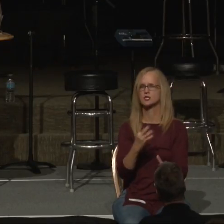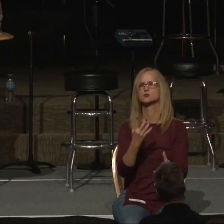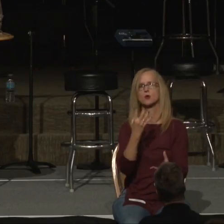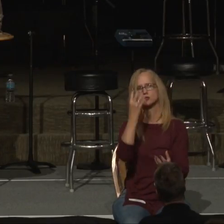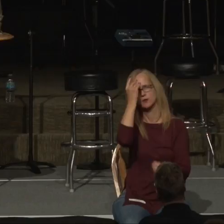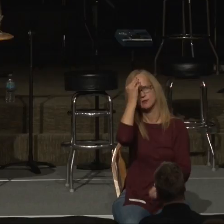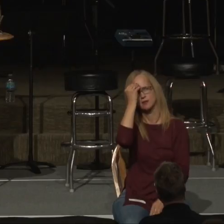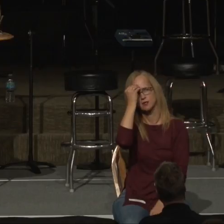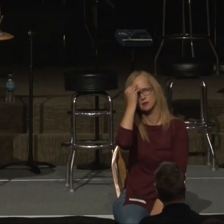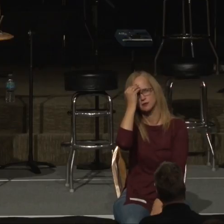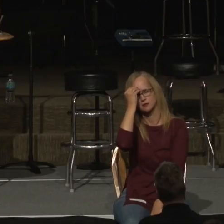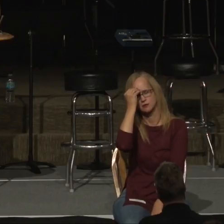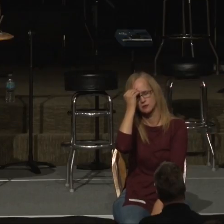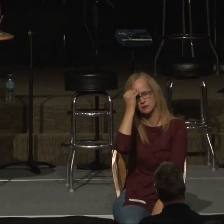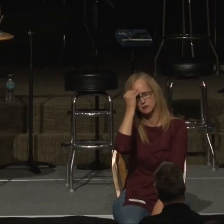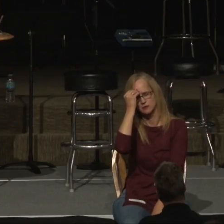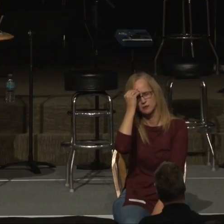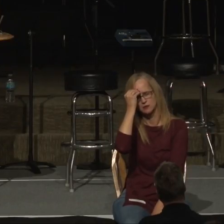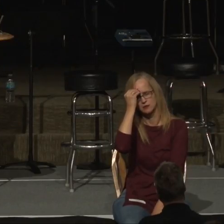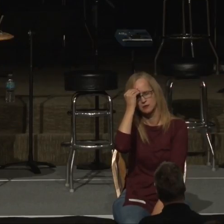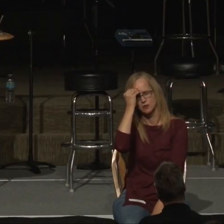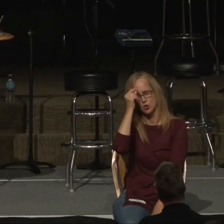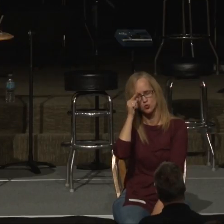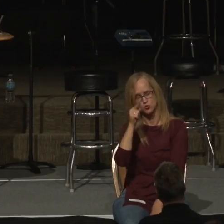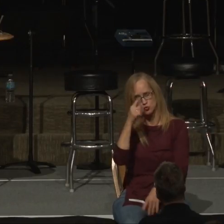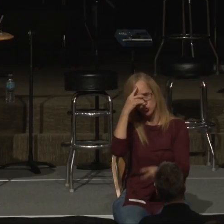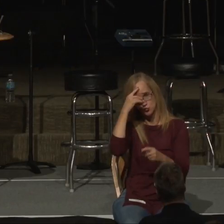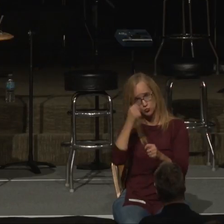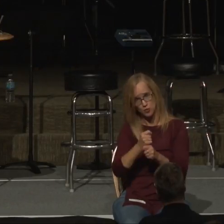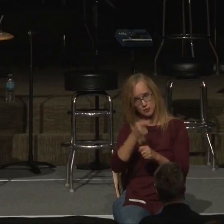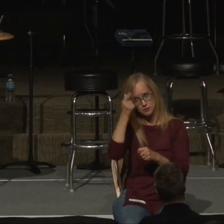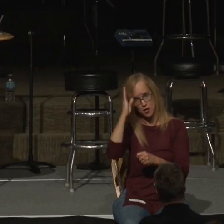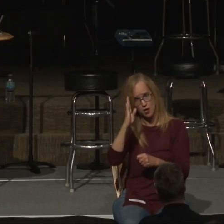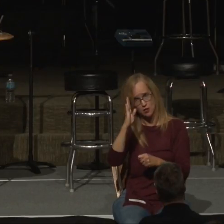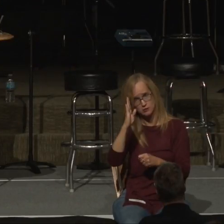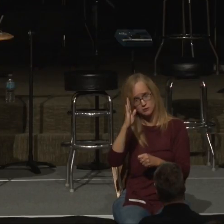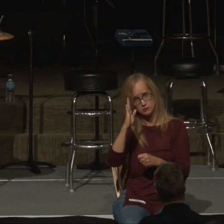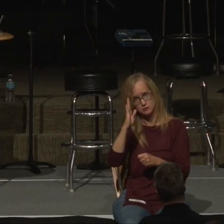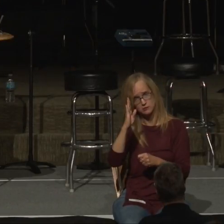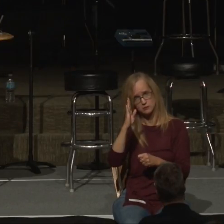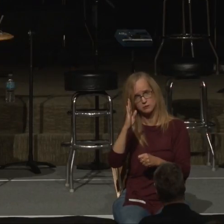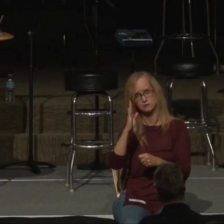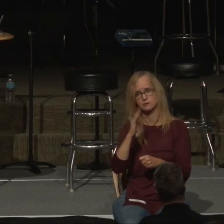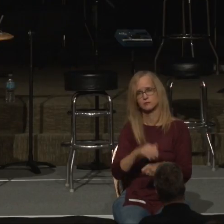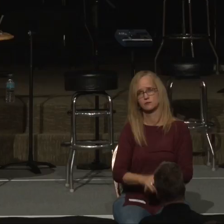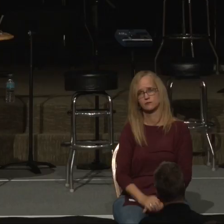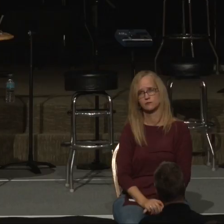you to think. Do you trust God?